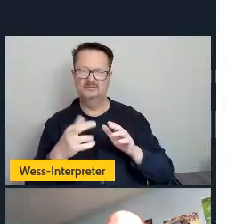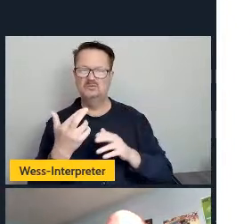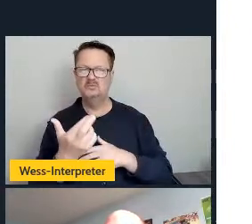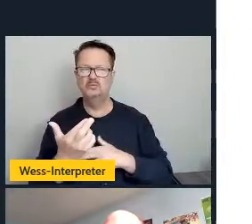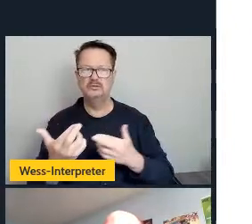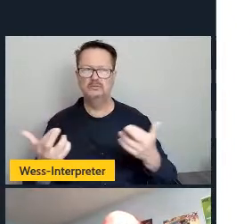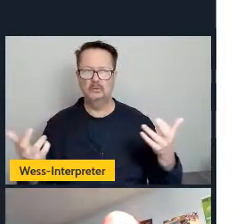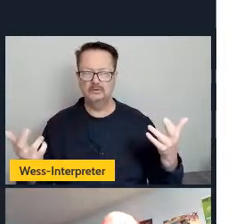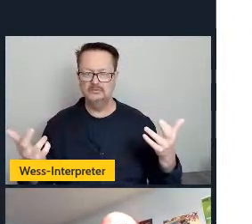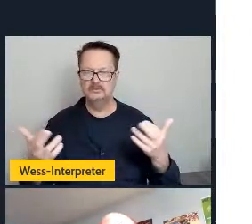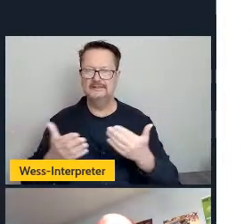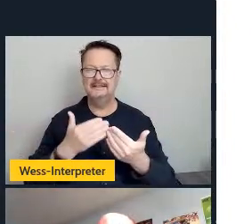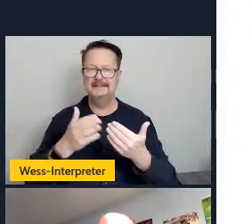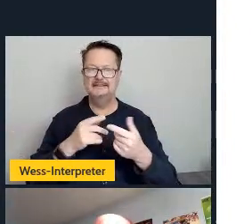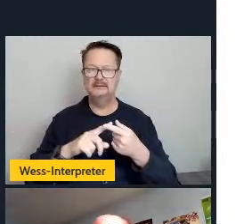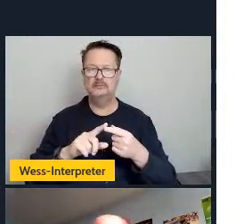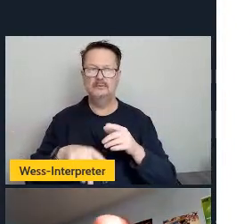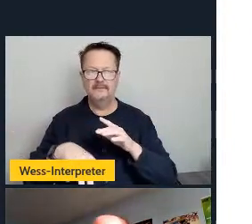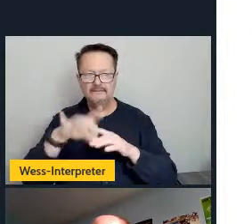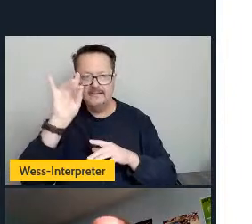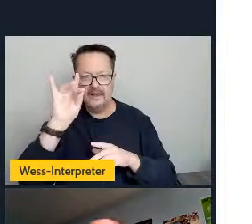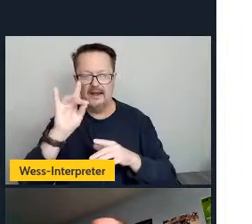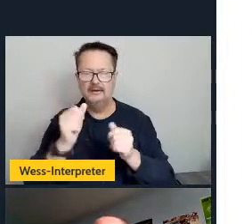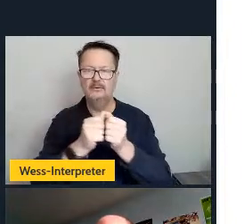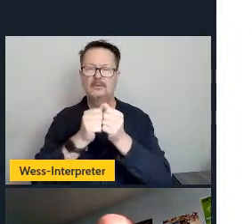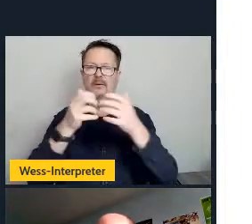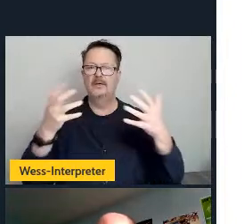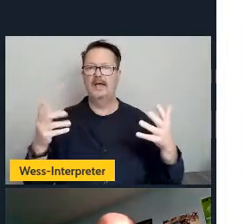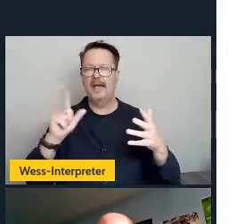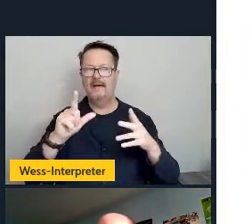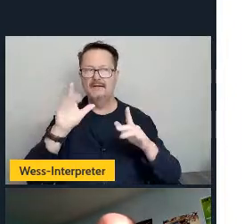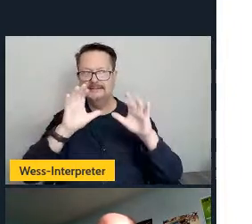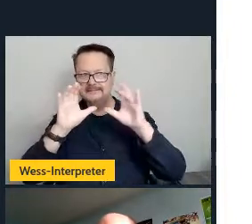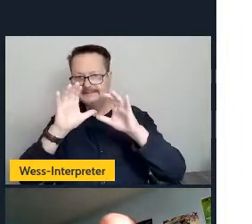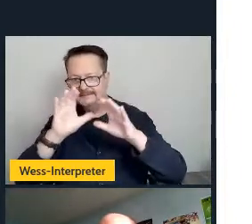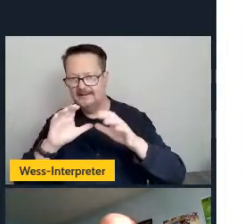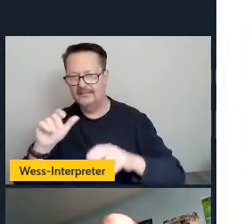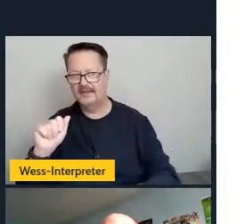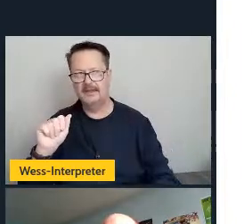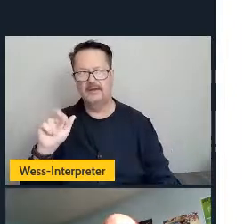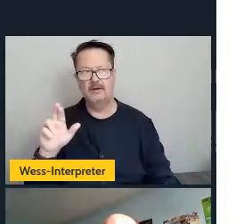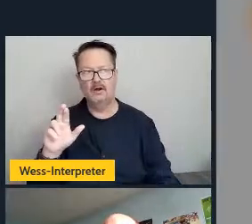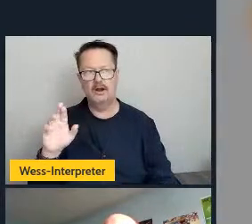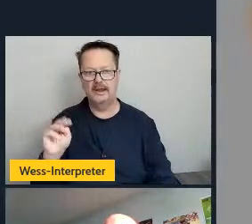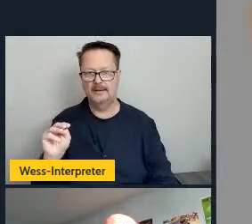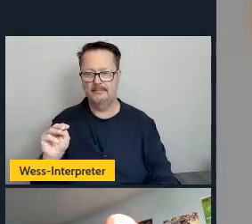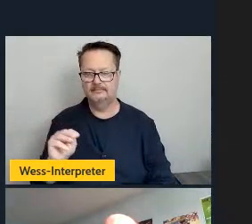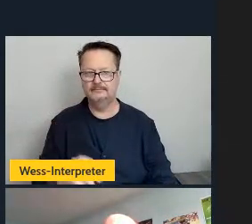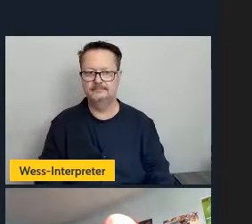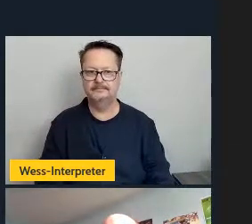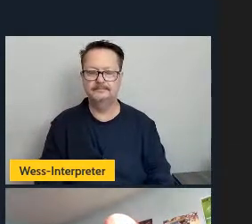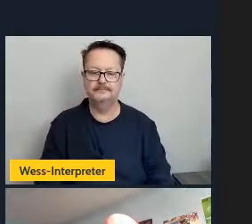so that we can easily locate it without need for locating ARNs.